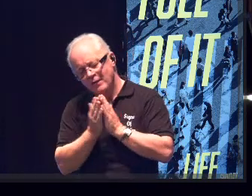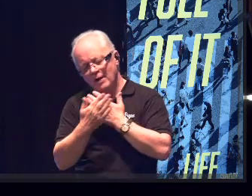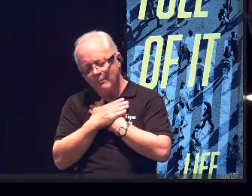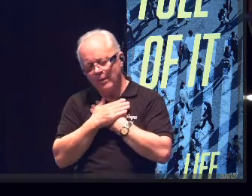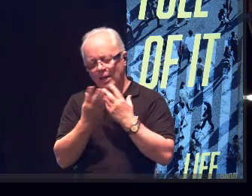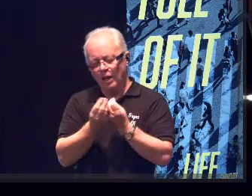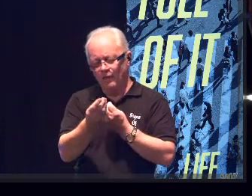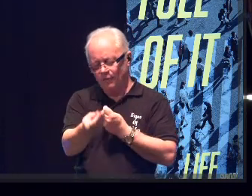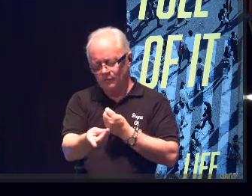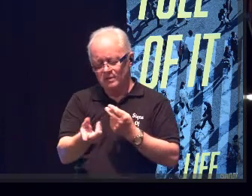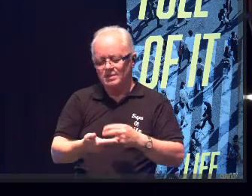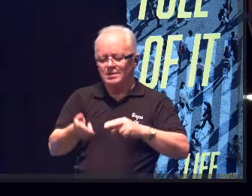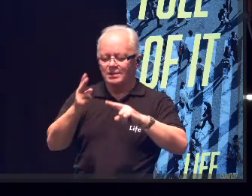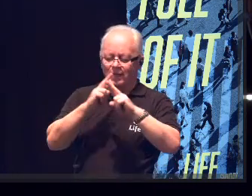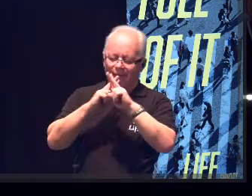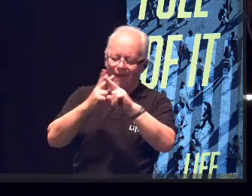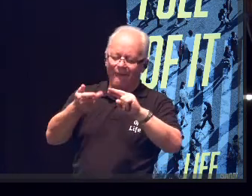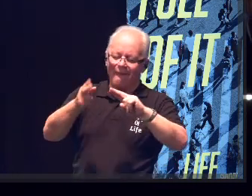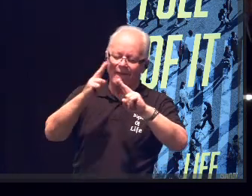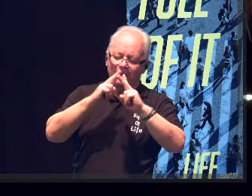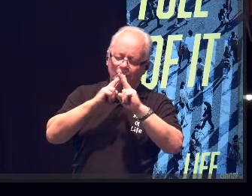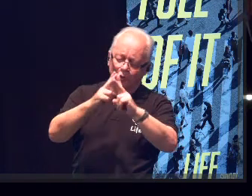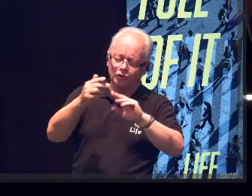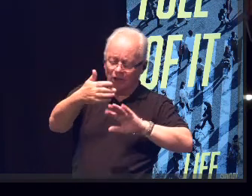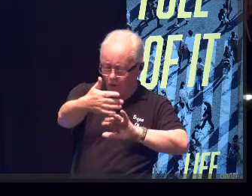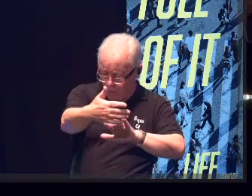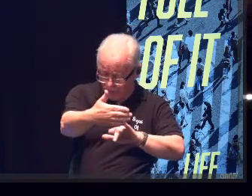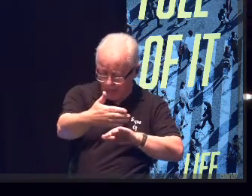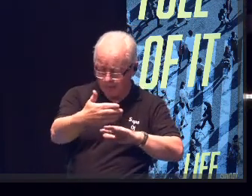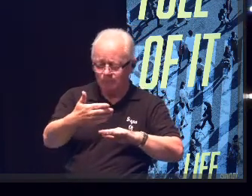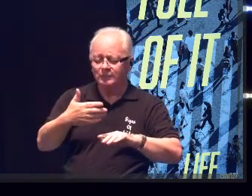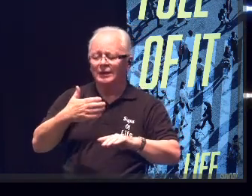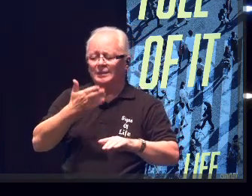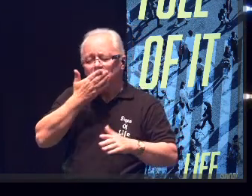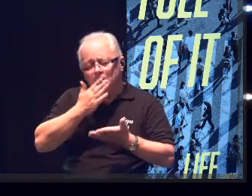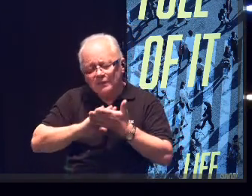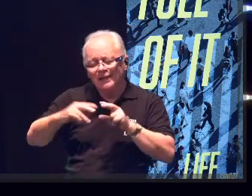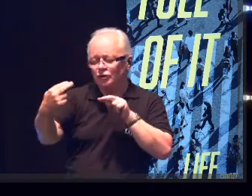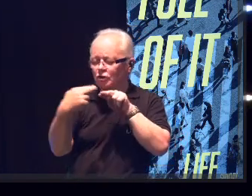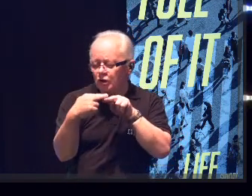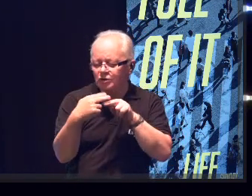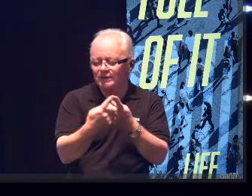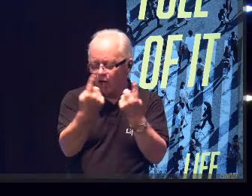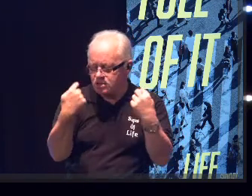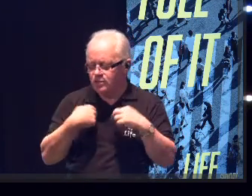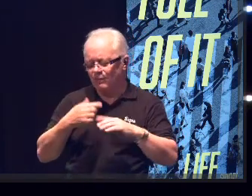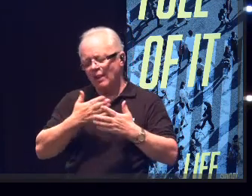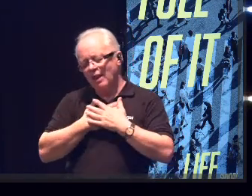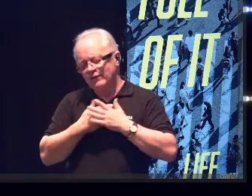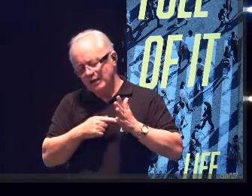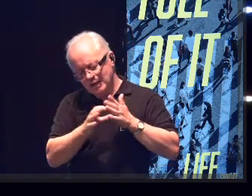And if you're watching online, please make contact with us. Again, we'd love to talk with you and lead you to